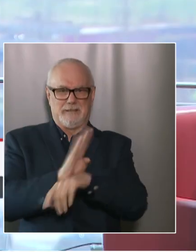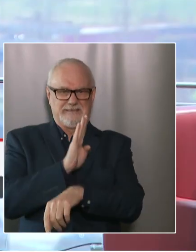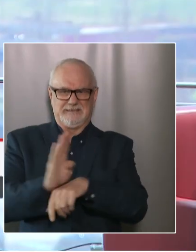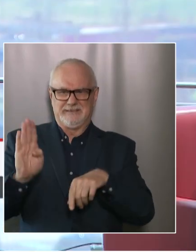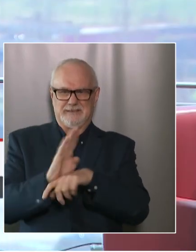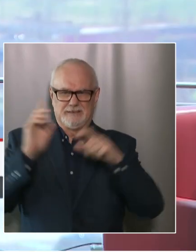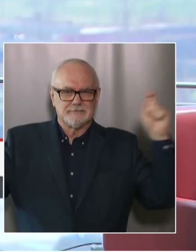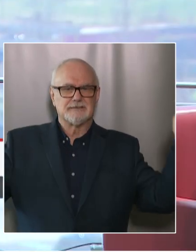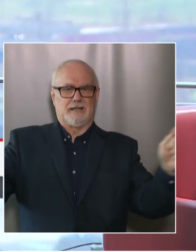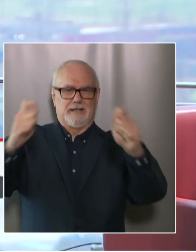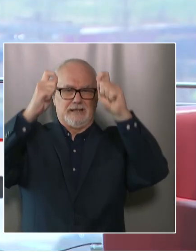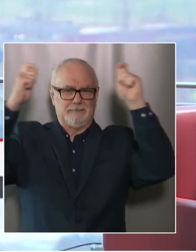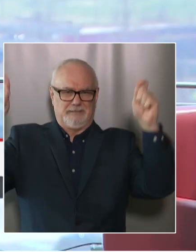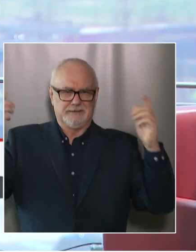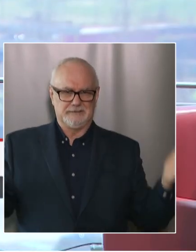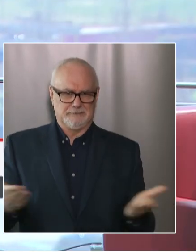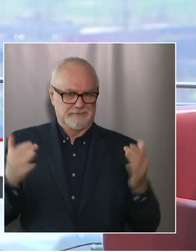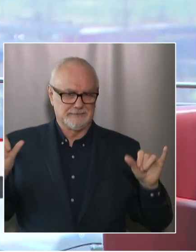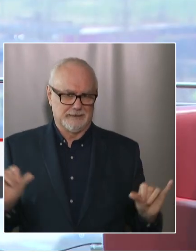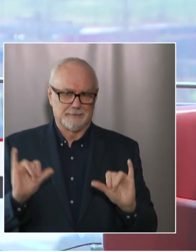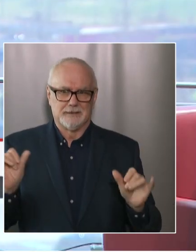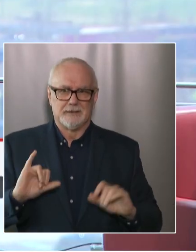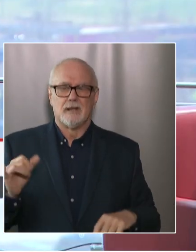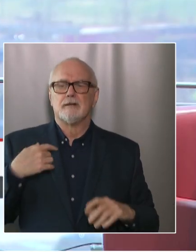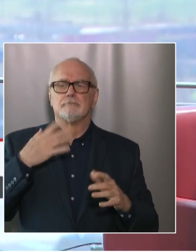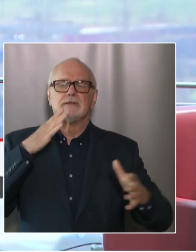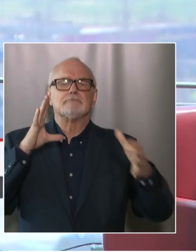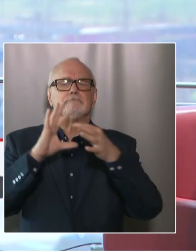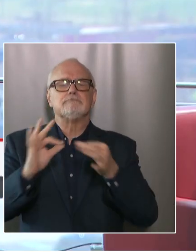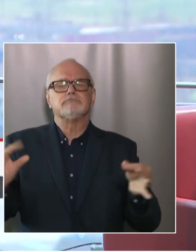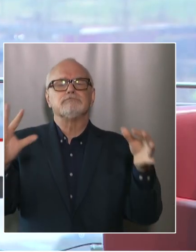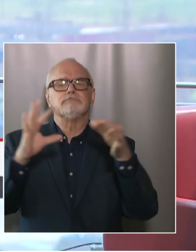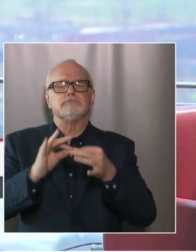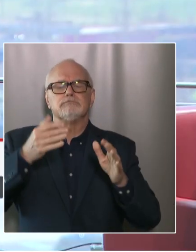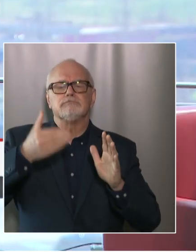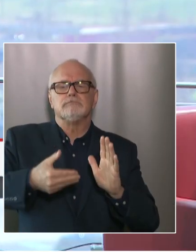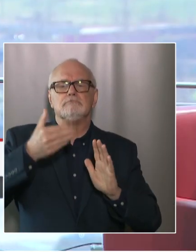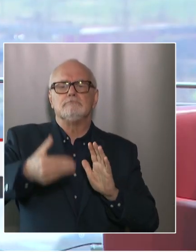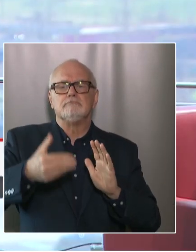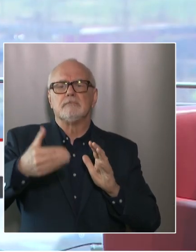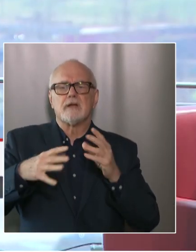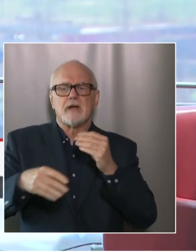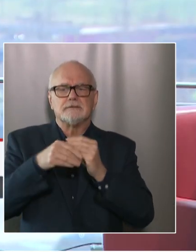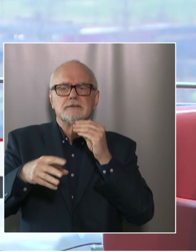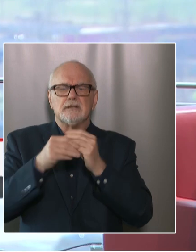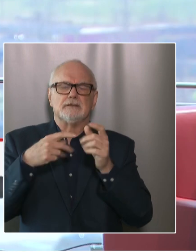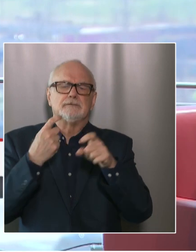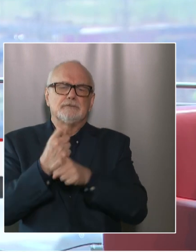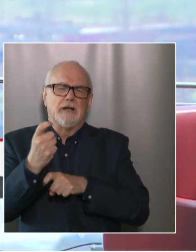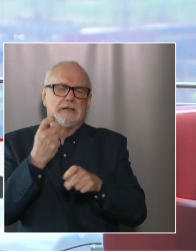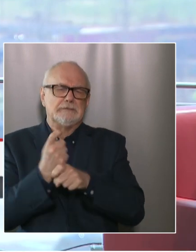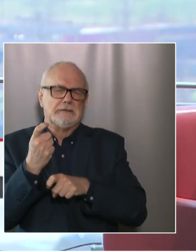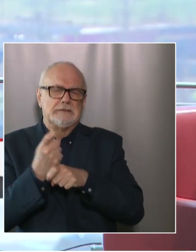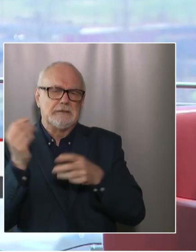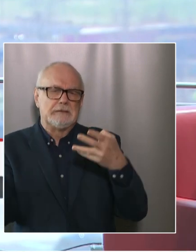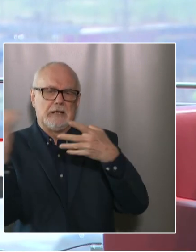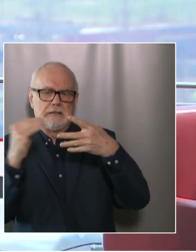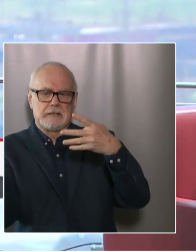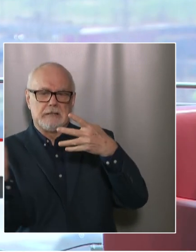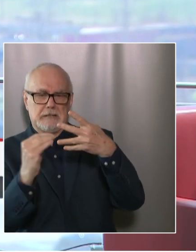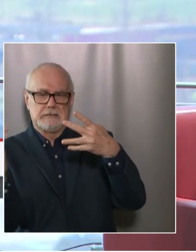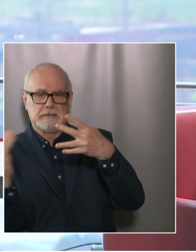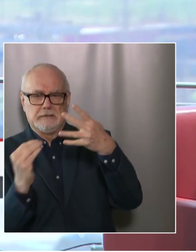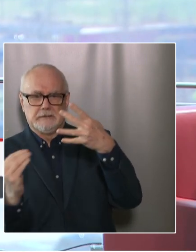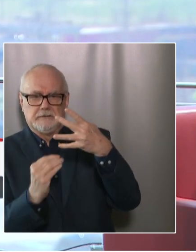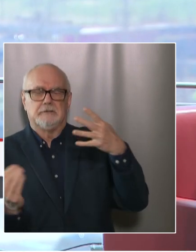afternoon. None from me. I'll try and throw in one, but it usually fails when I try. So, it is hard to believe that today